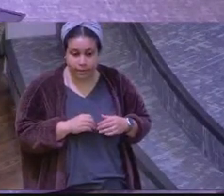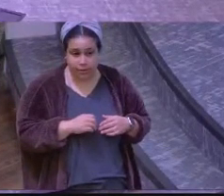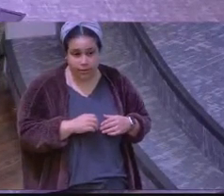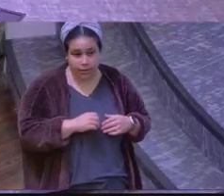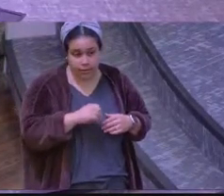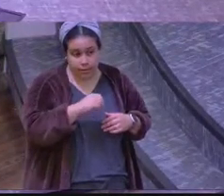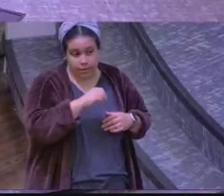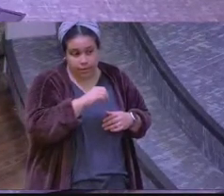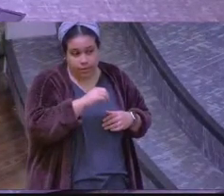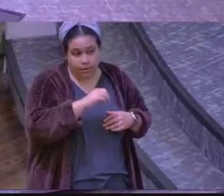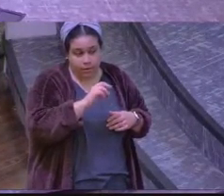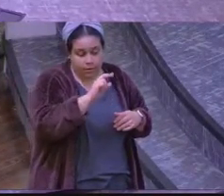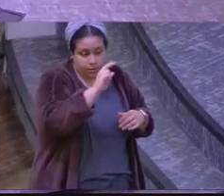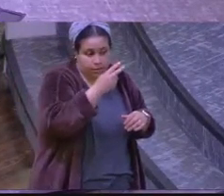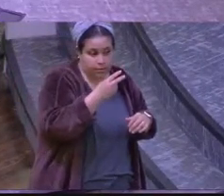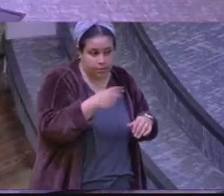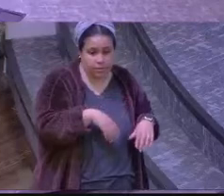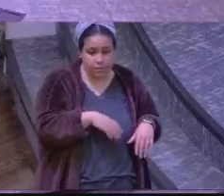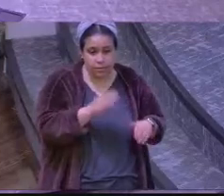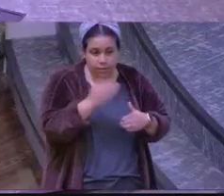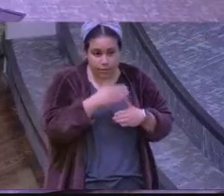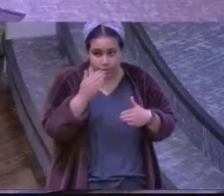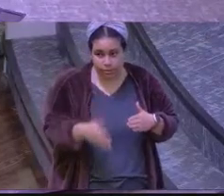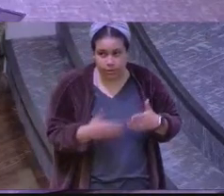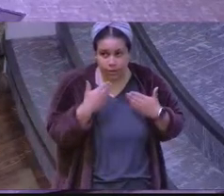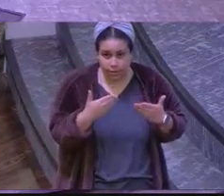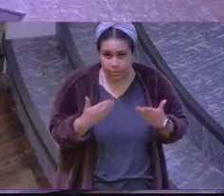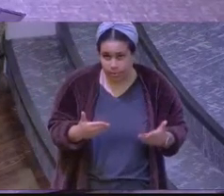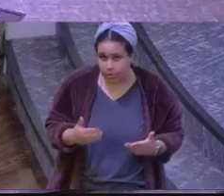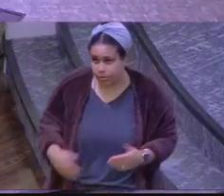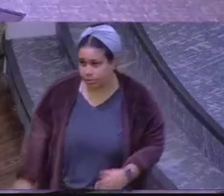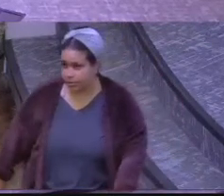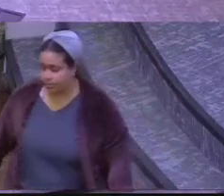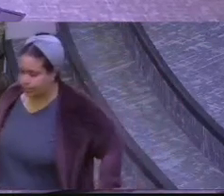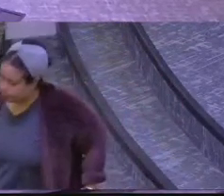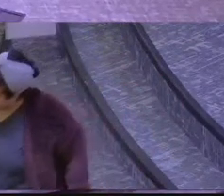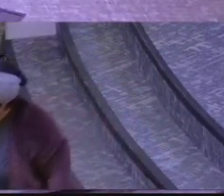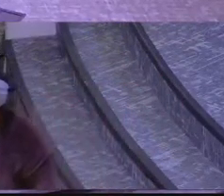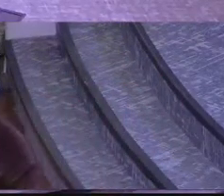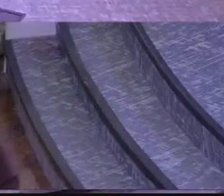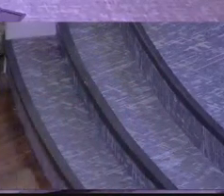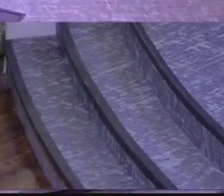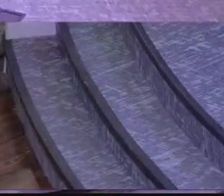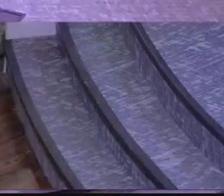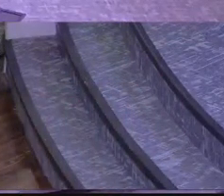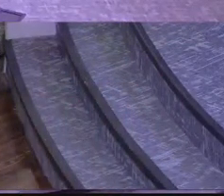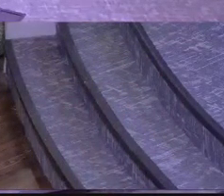seconded by Dr. Gant, and we are adjourned. Thank you so much, everyone. Thank you. Thank you all.